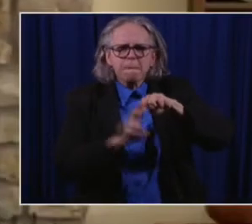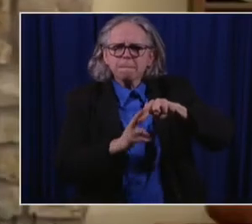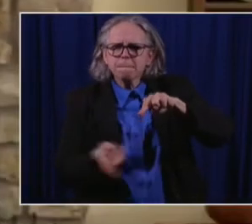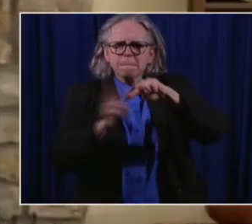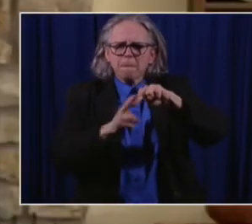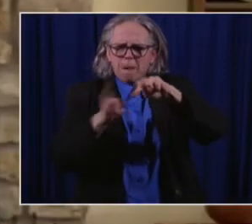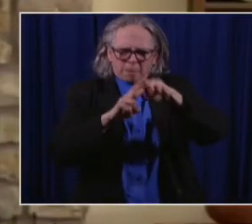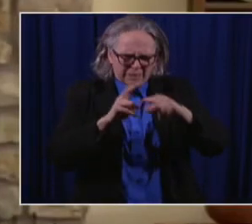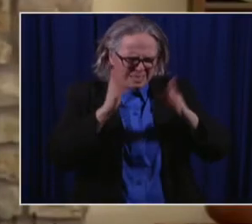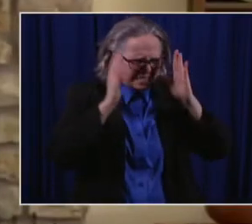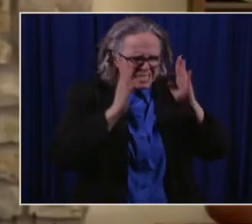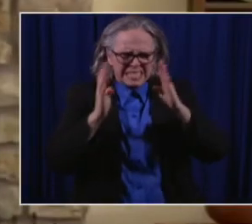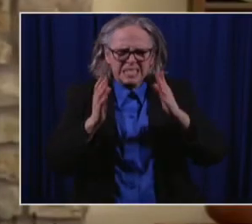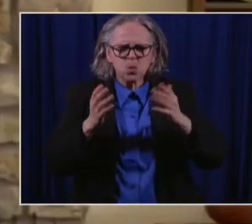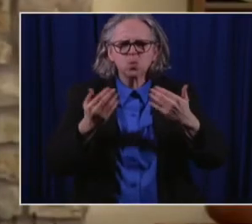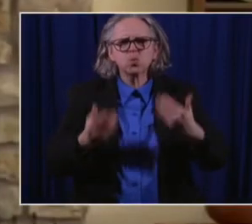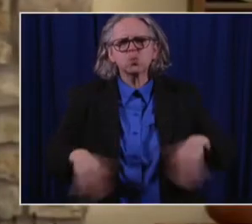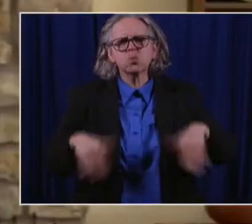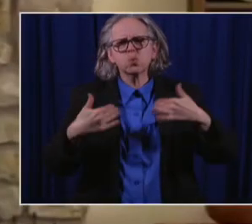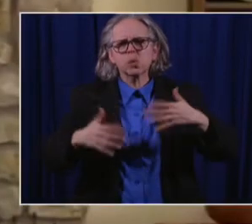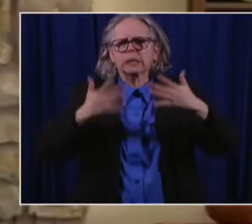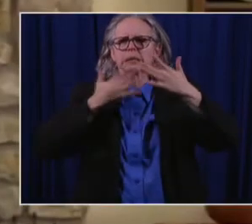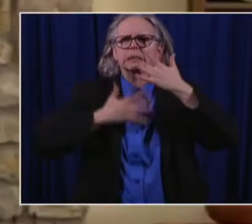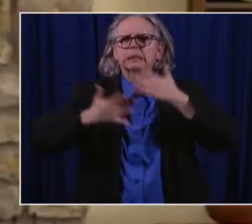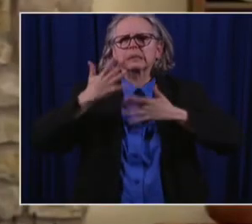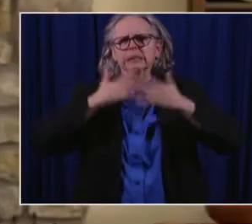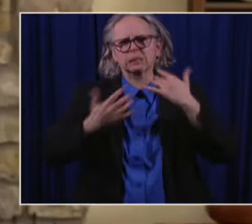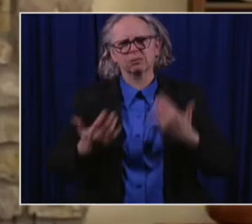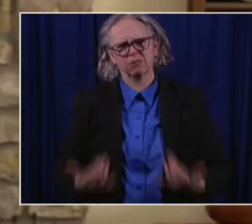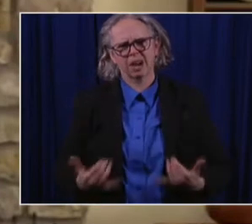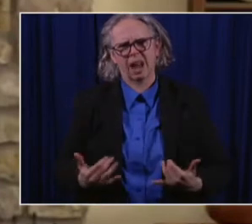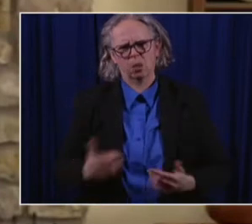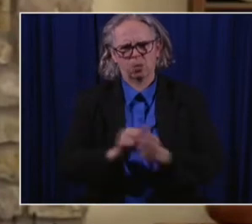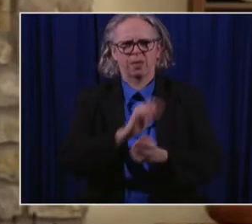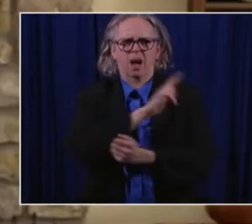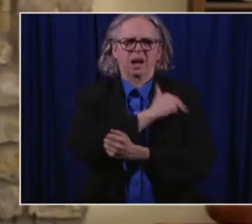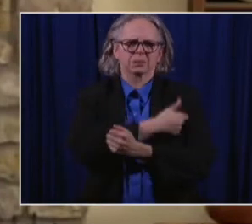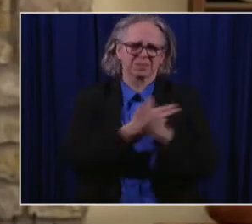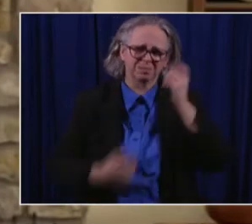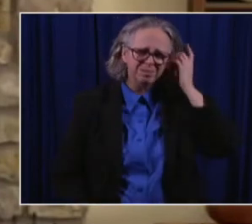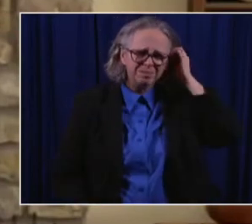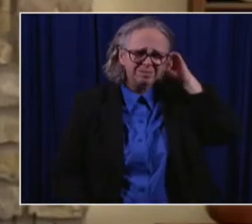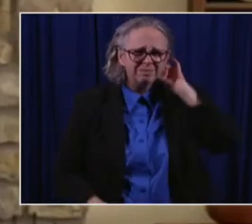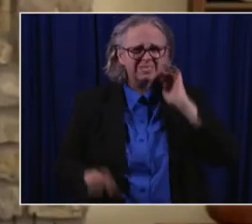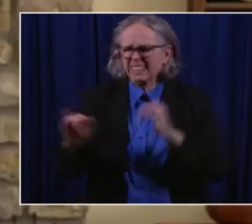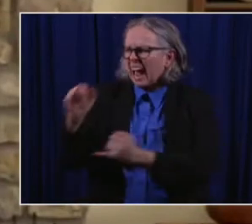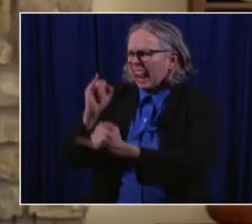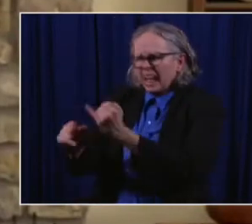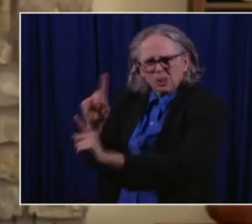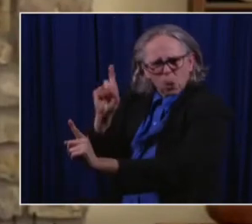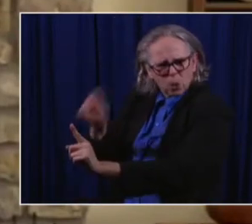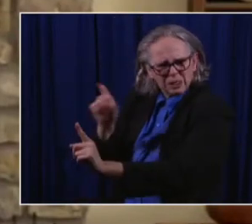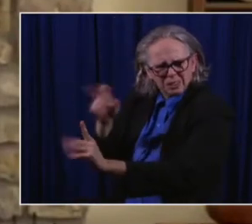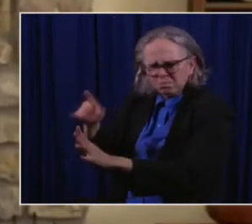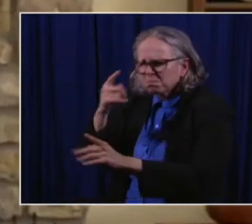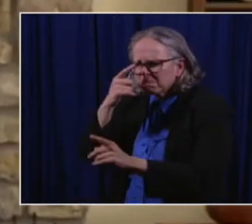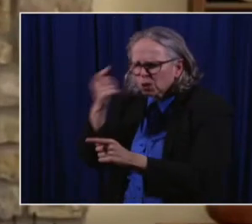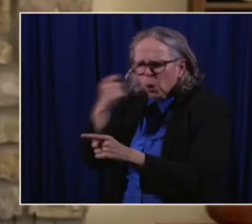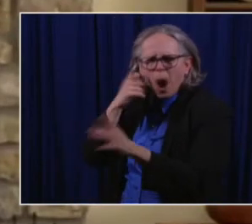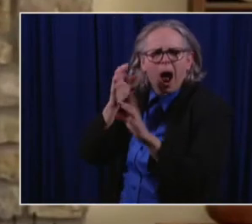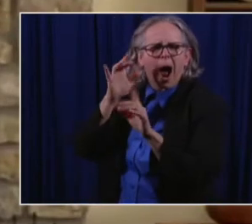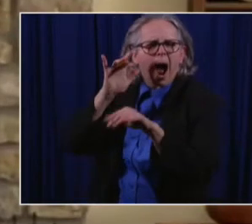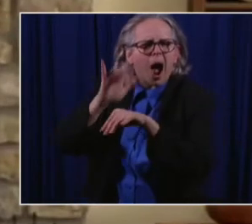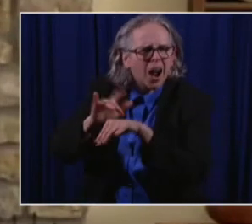one last question. You've talked about this before. You touched on it again here, but so that people, all of us, myself